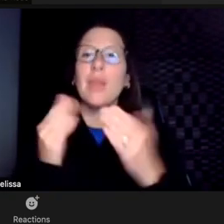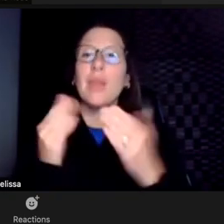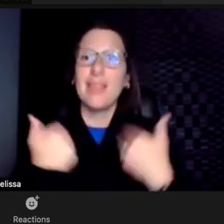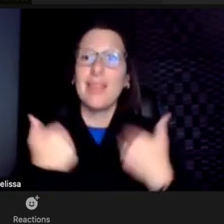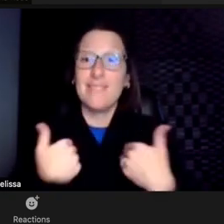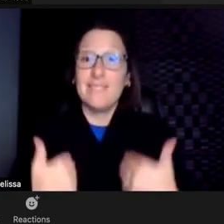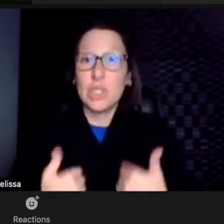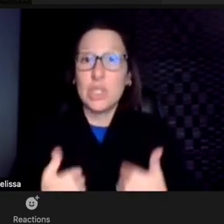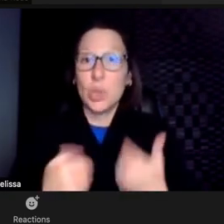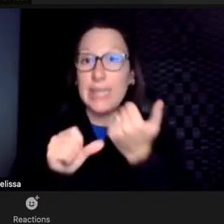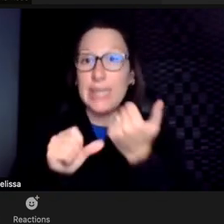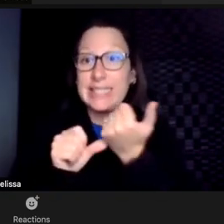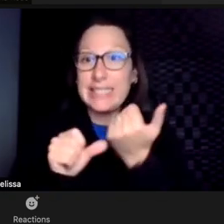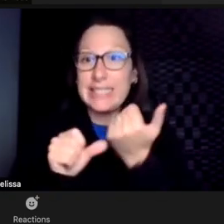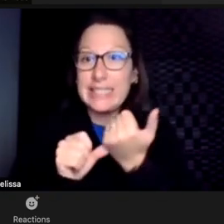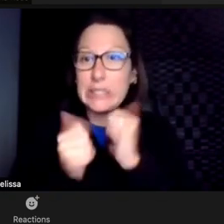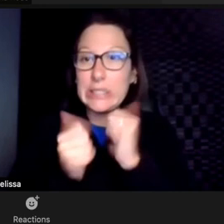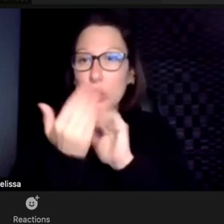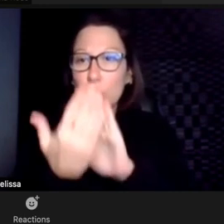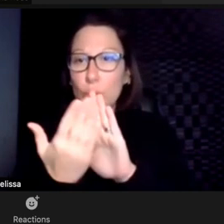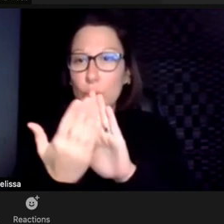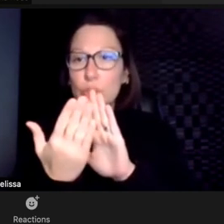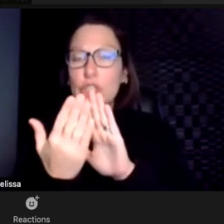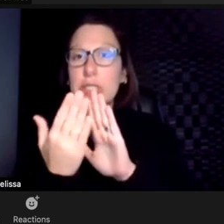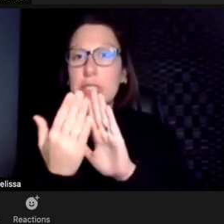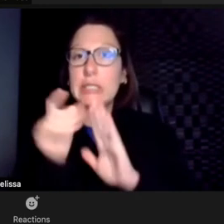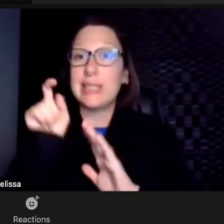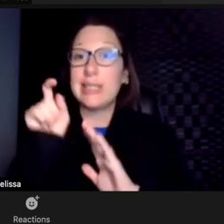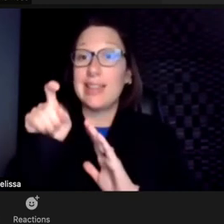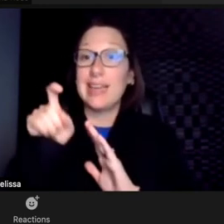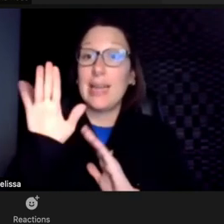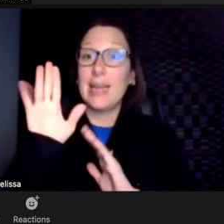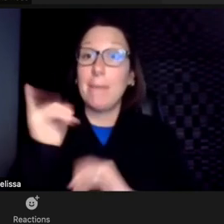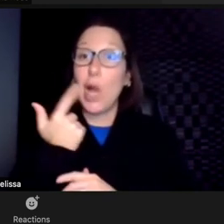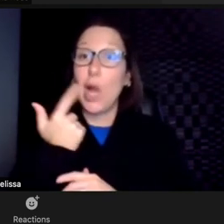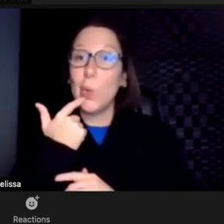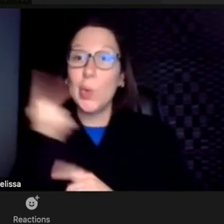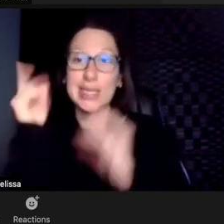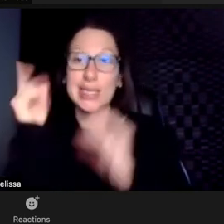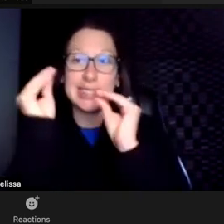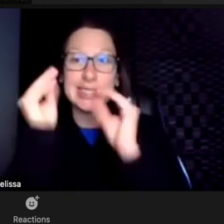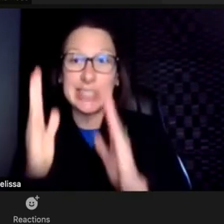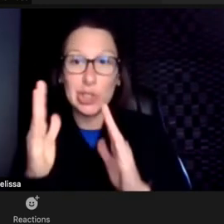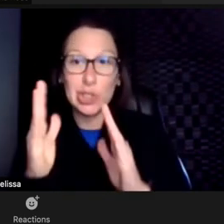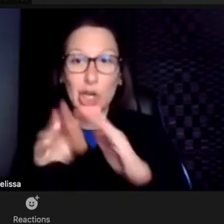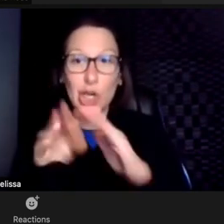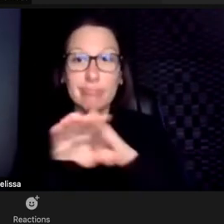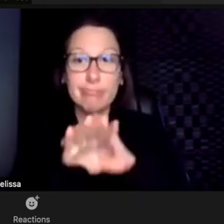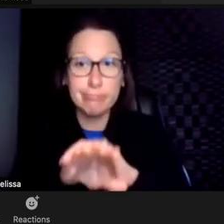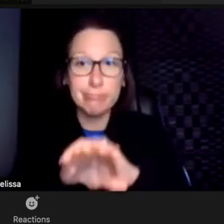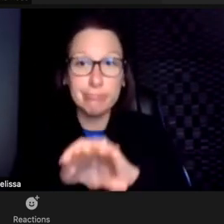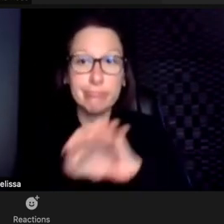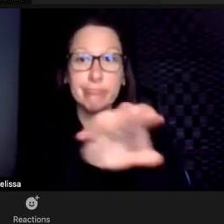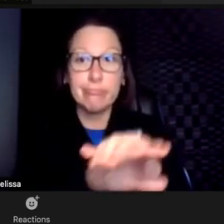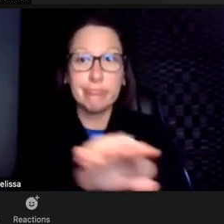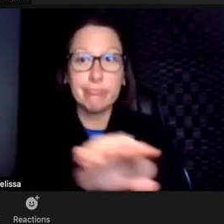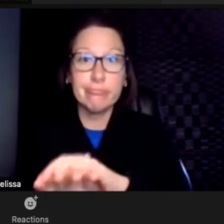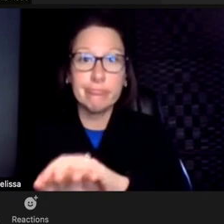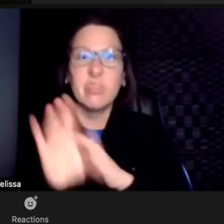assistance approaches that are need to be provided by the teacher, like hand under hand and so on?